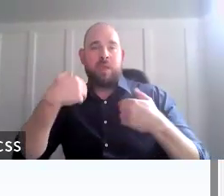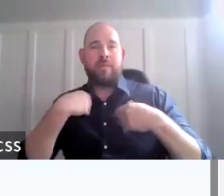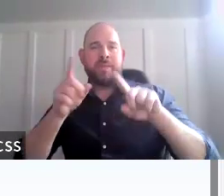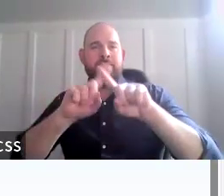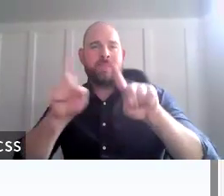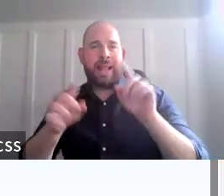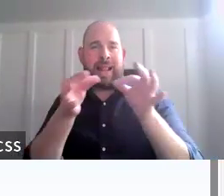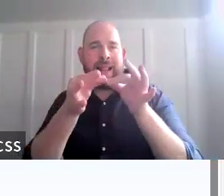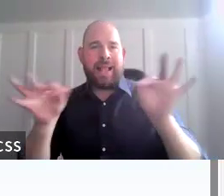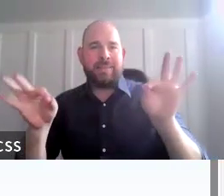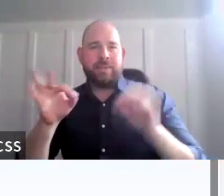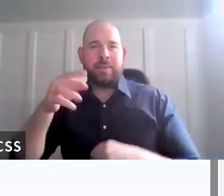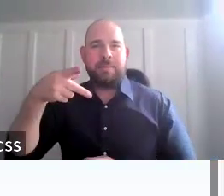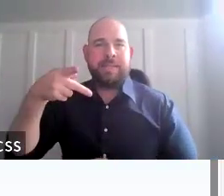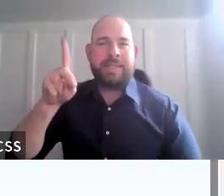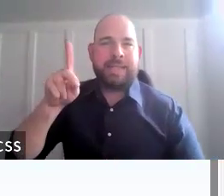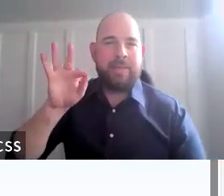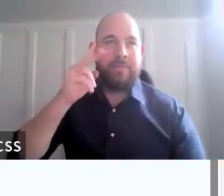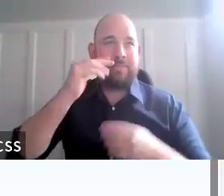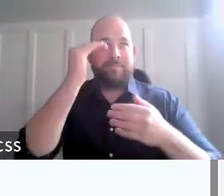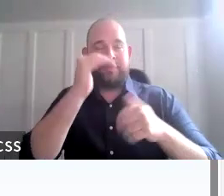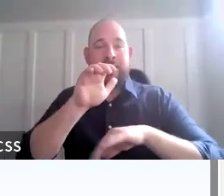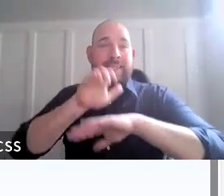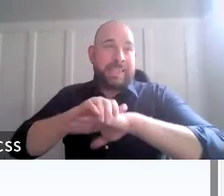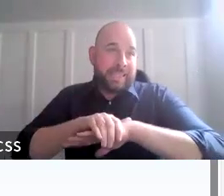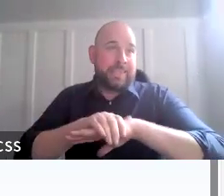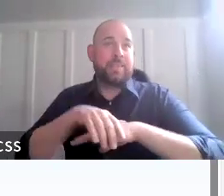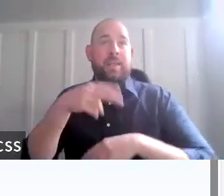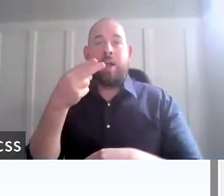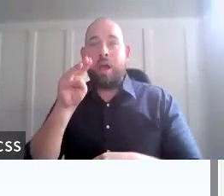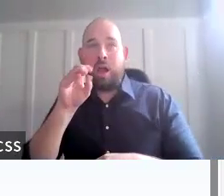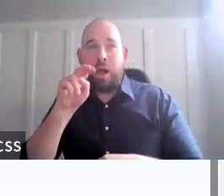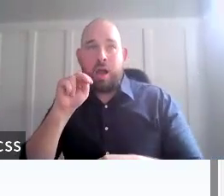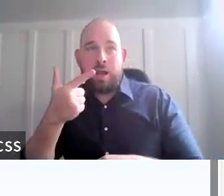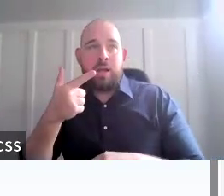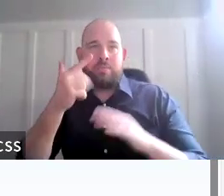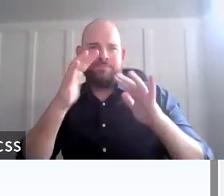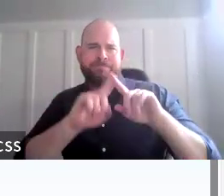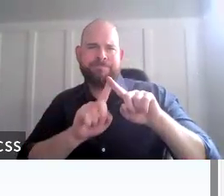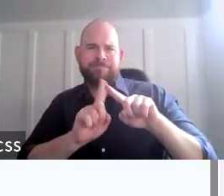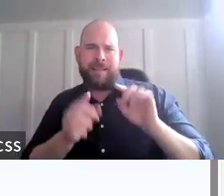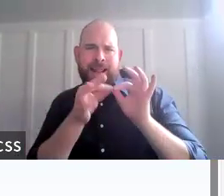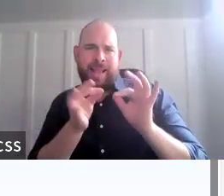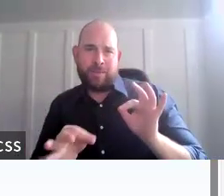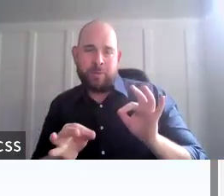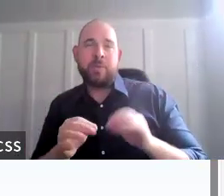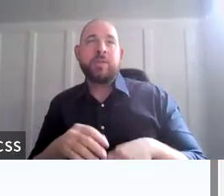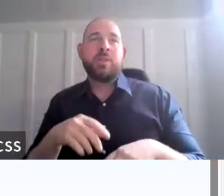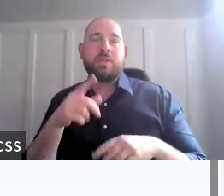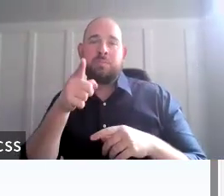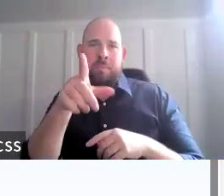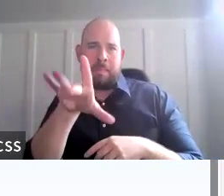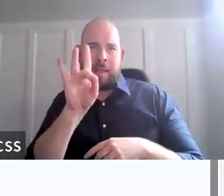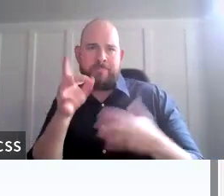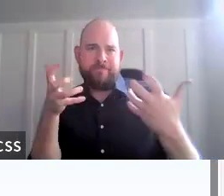Okay, so you see we have the heading for communication cards, and then we have these in different languages. These are PDF format. So you